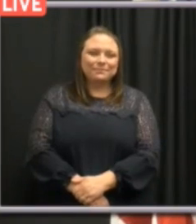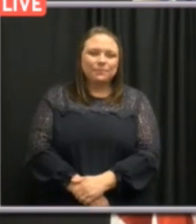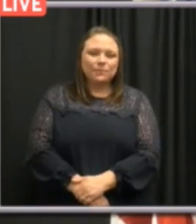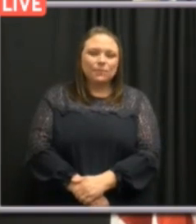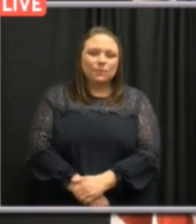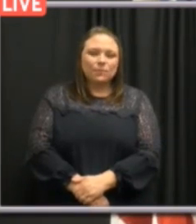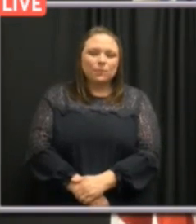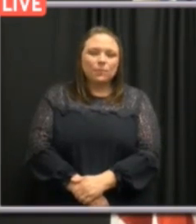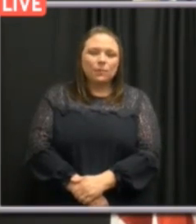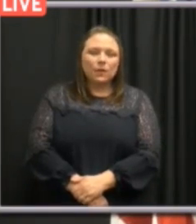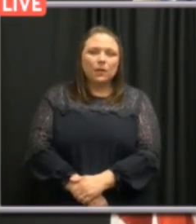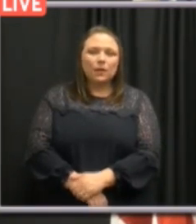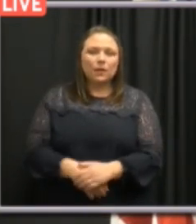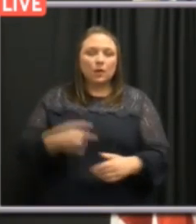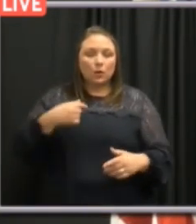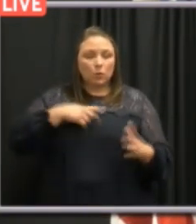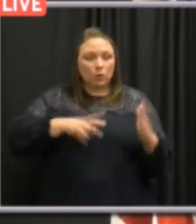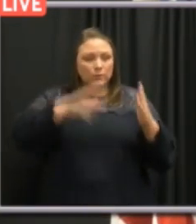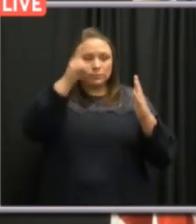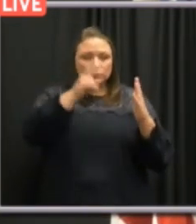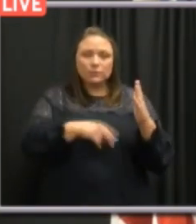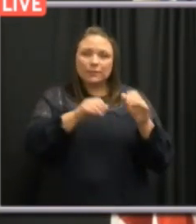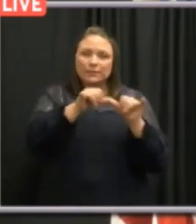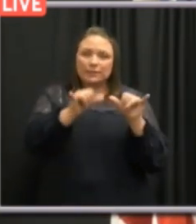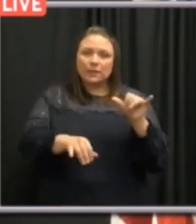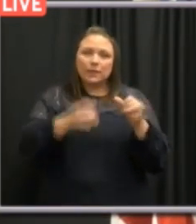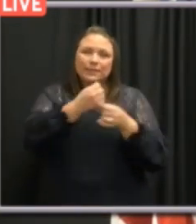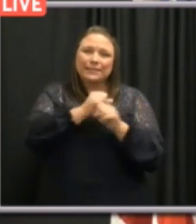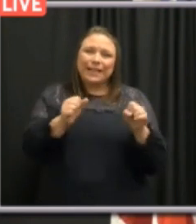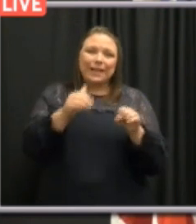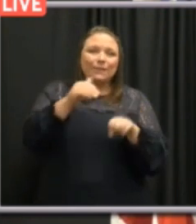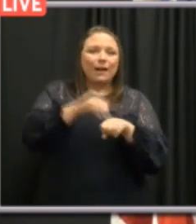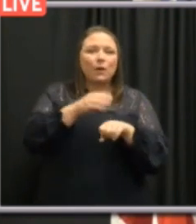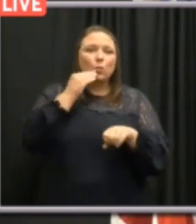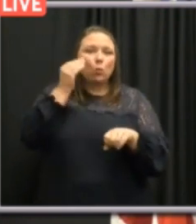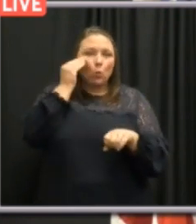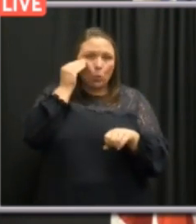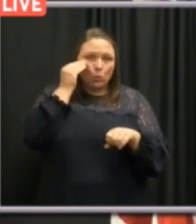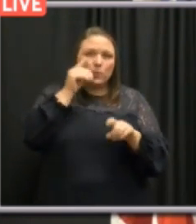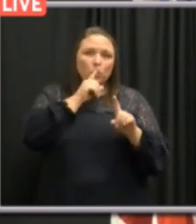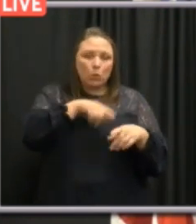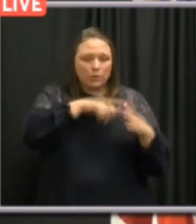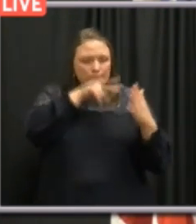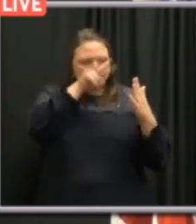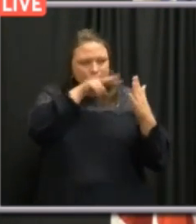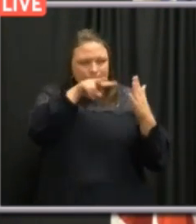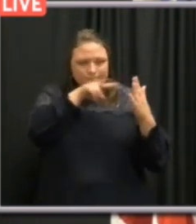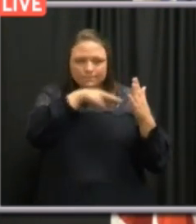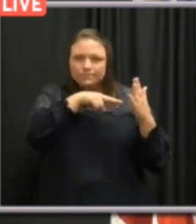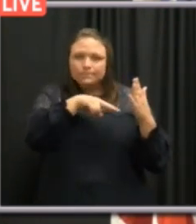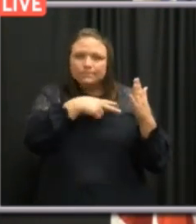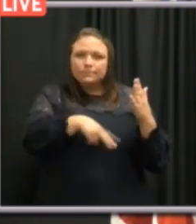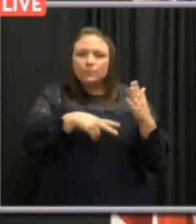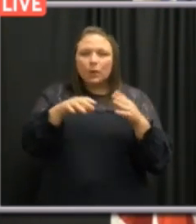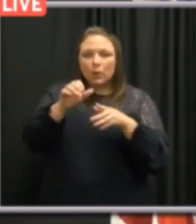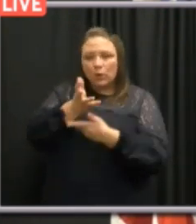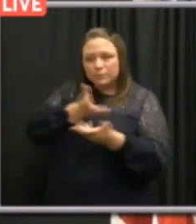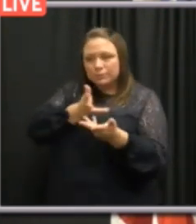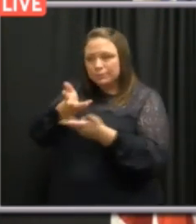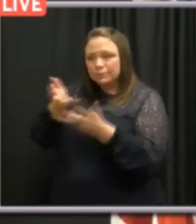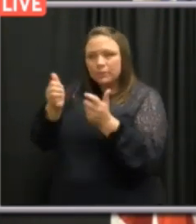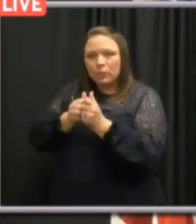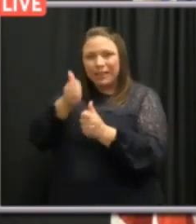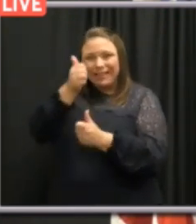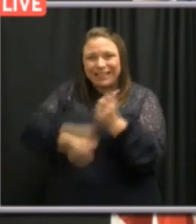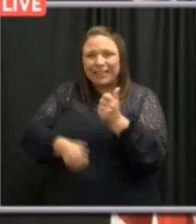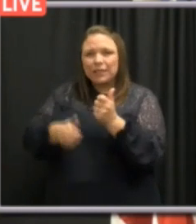We look at the Safer at Home order as it's written, and we work with each of the individual businesses where